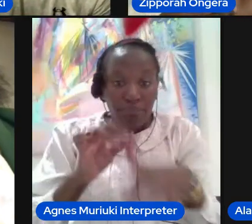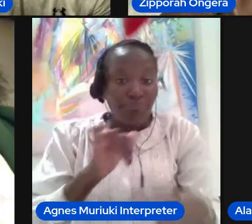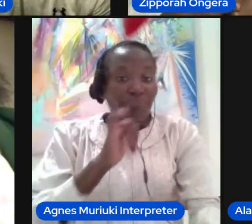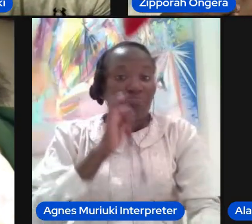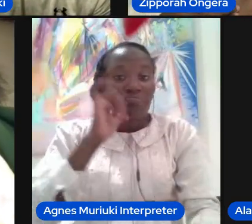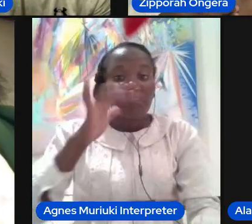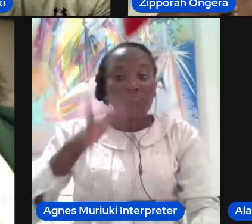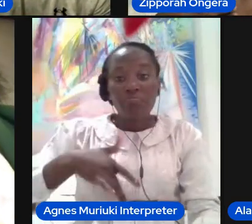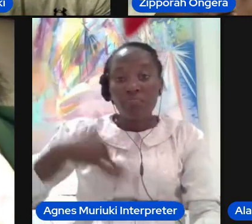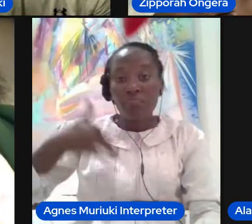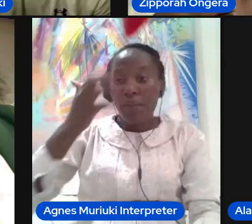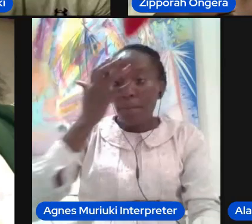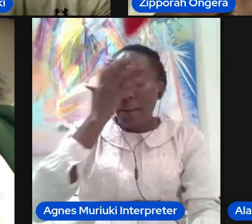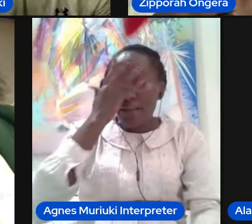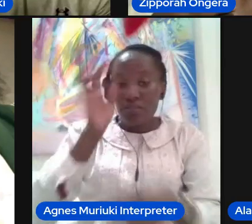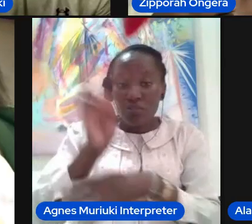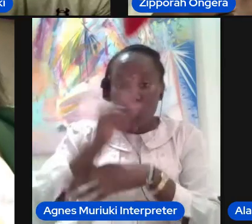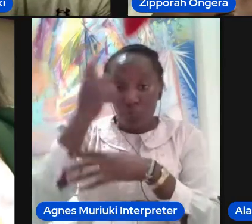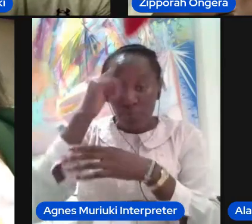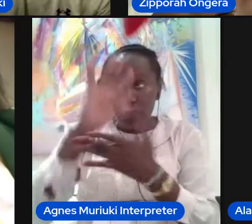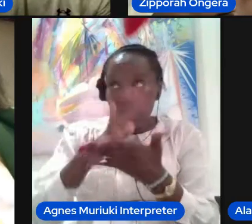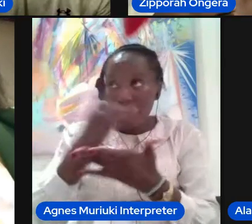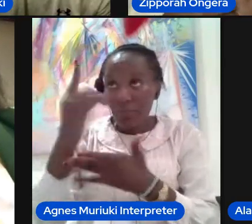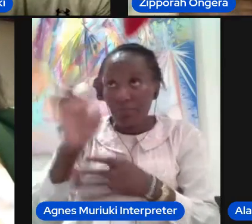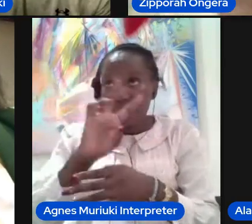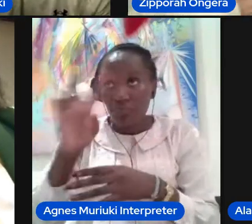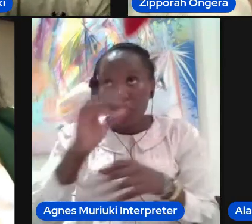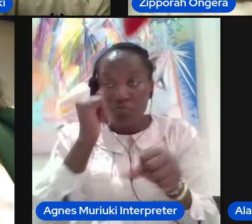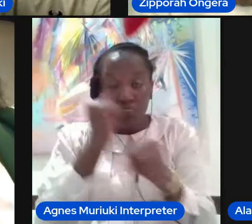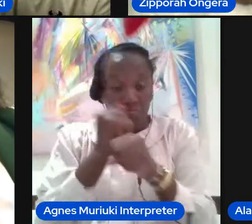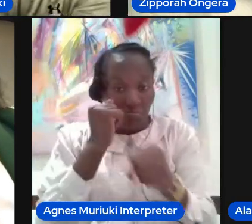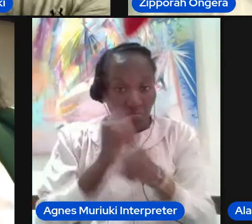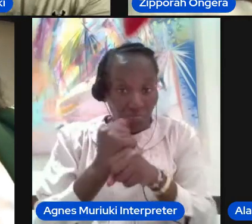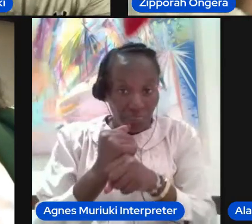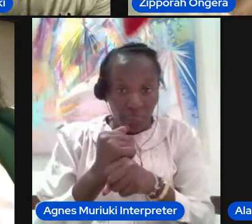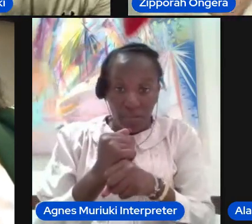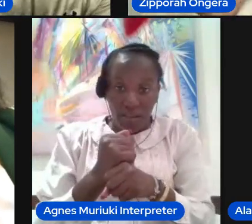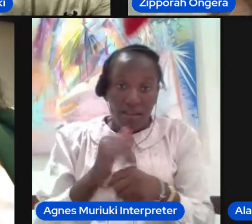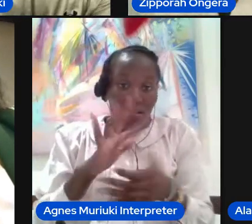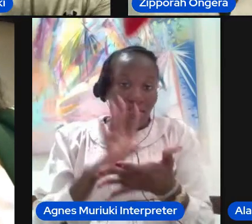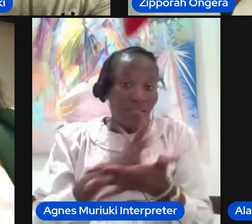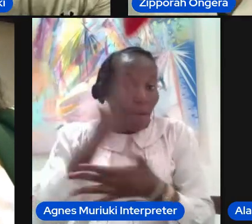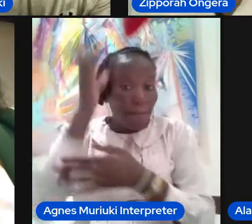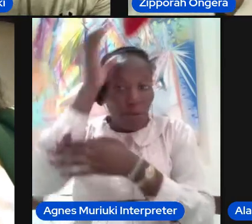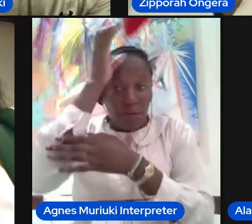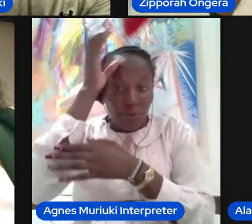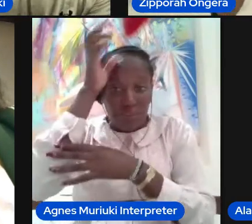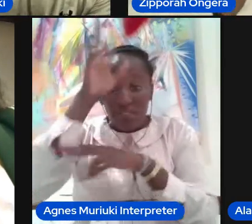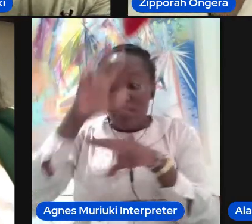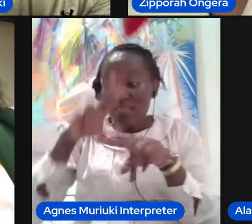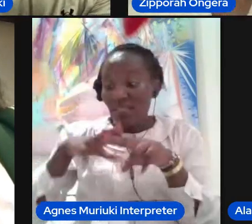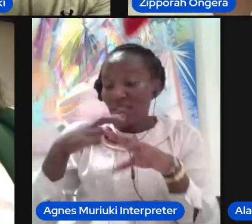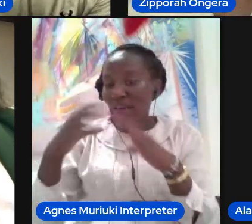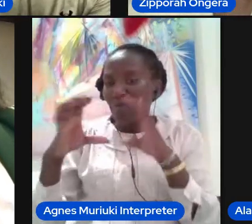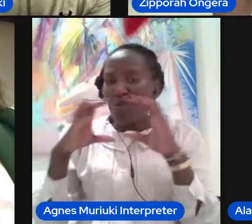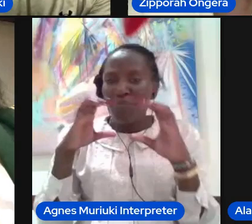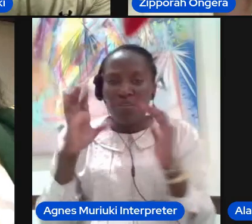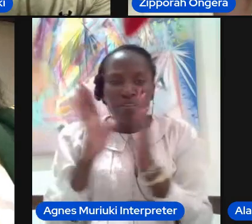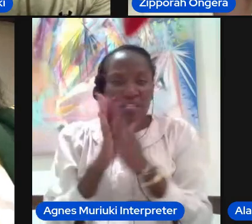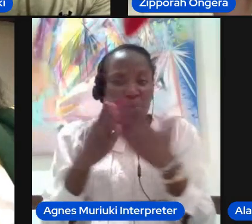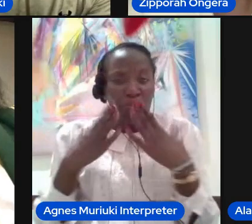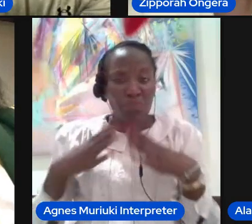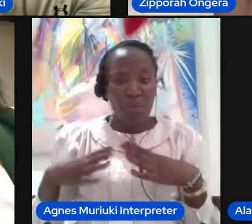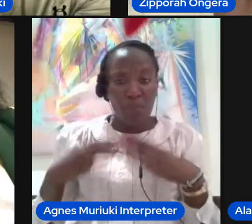to create a conversation on a LinkedIn audio, on Facebook Live, even sitting down to have a conversation in terms of a